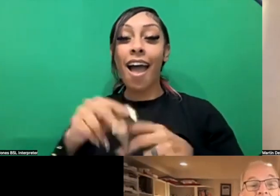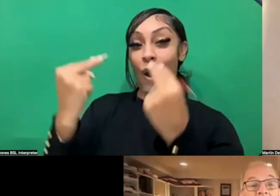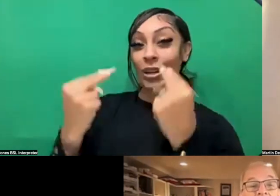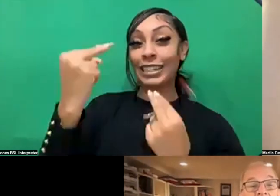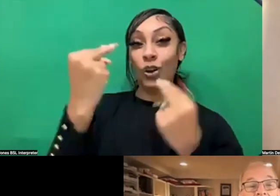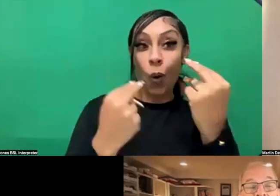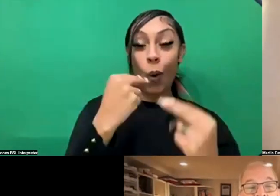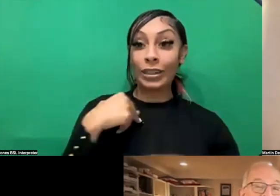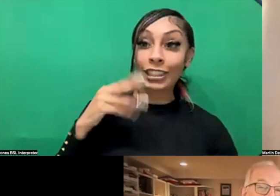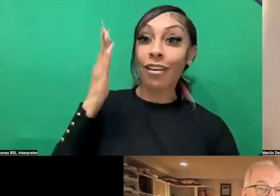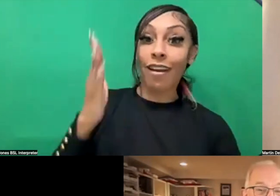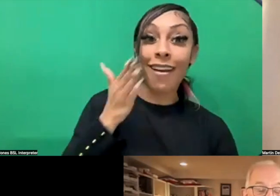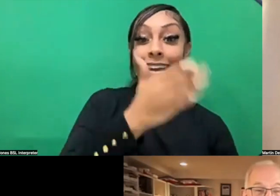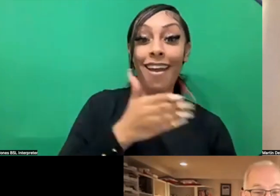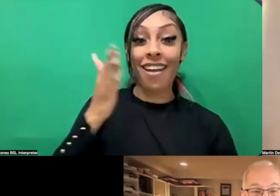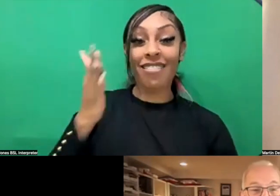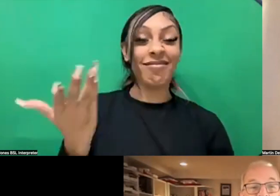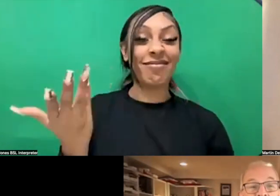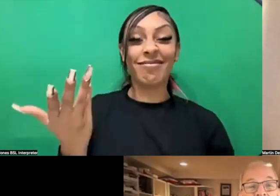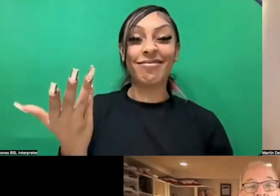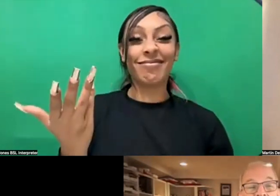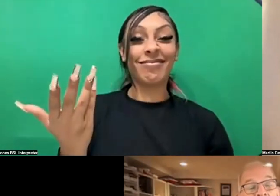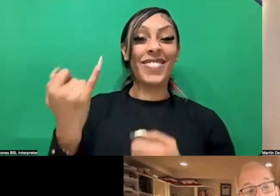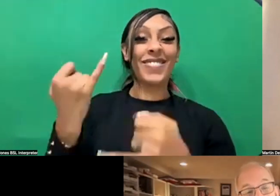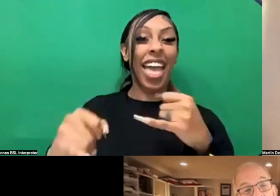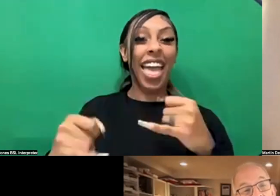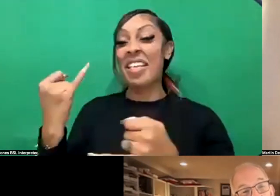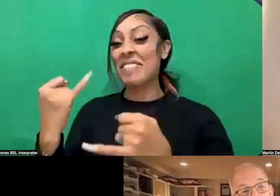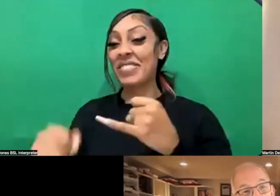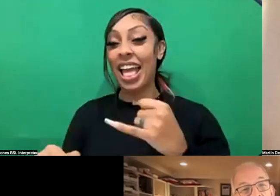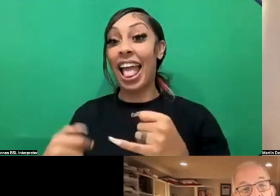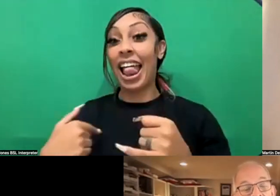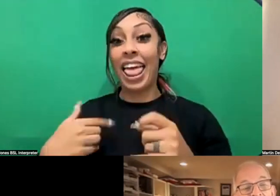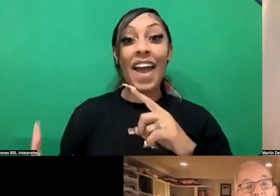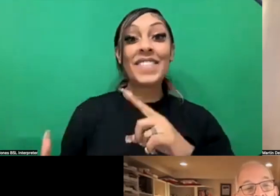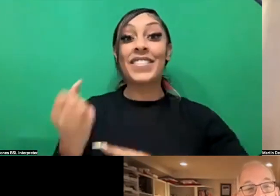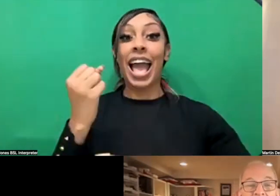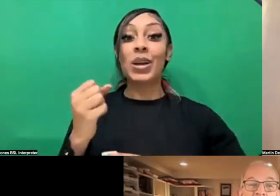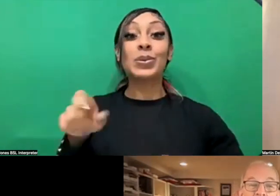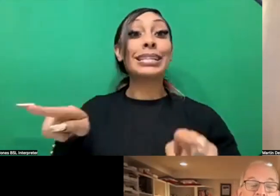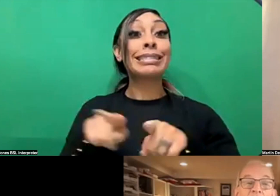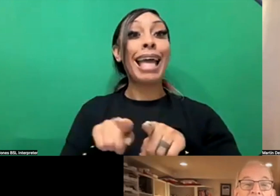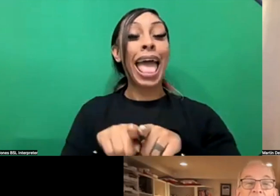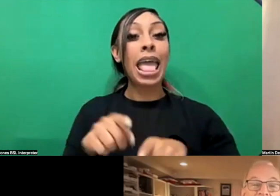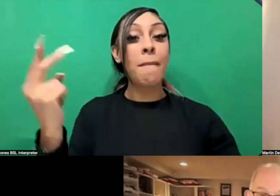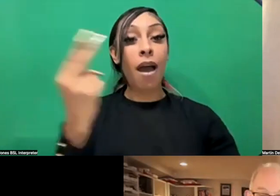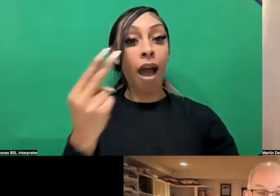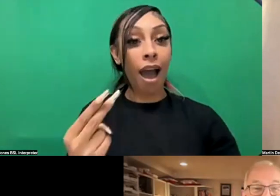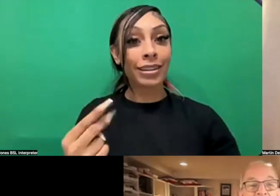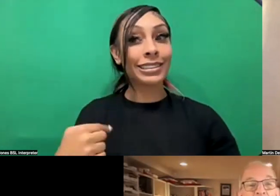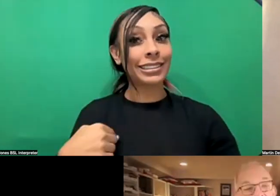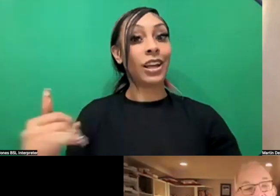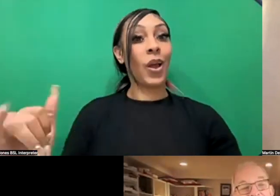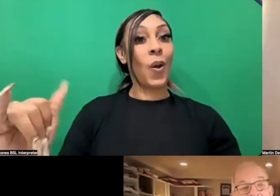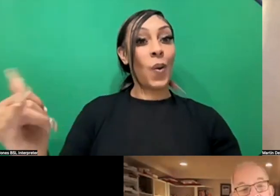day. And they weren't really interested. And then I found that those very same artists were calling me